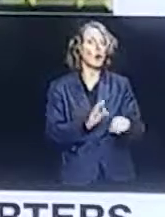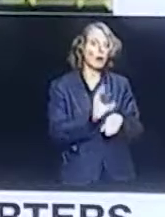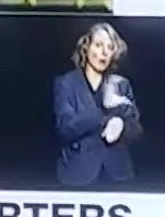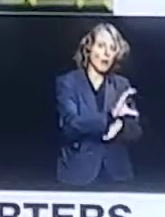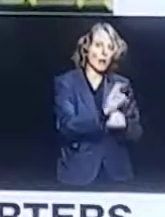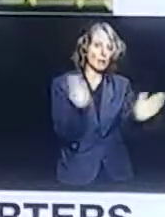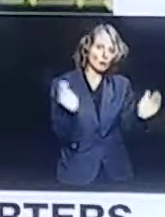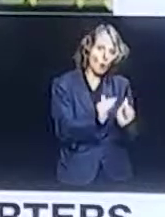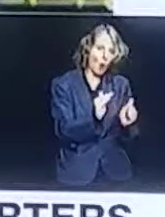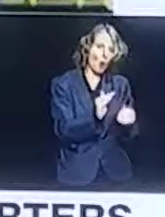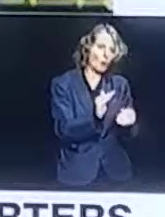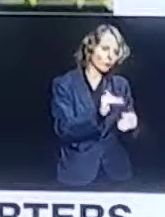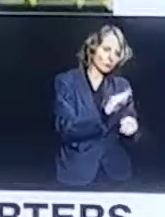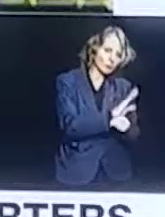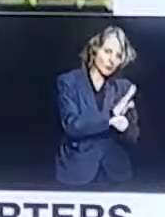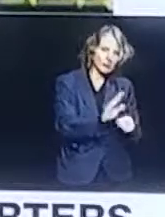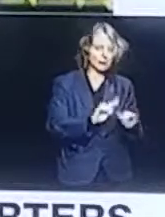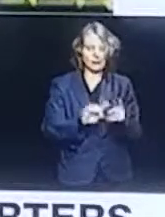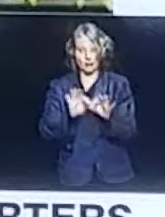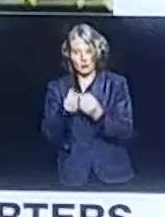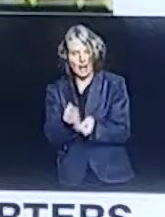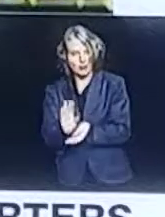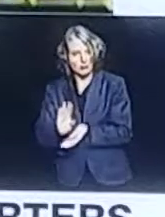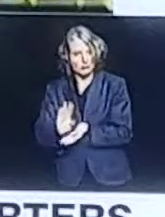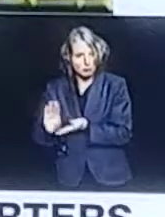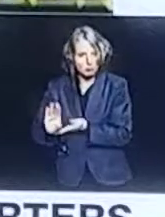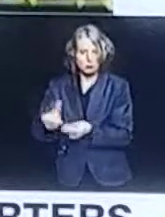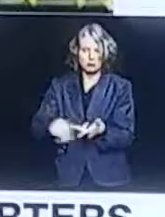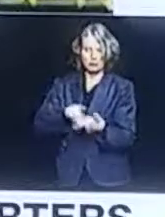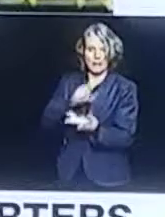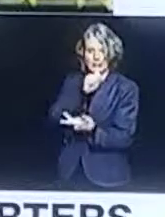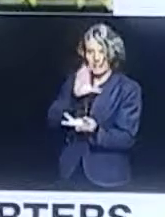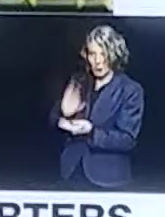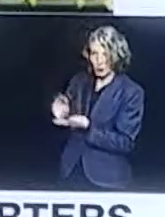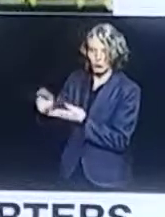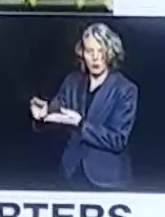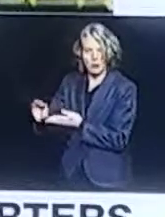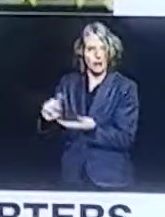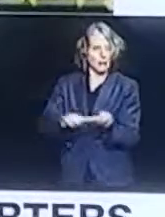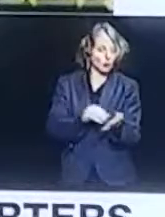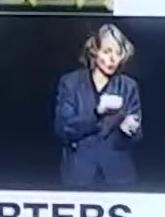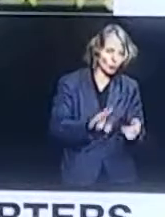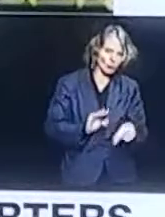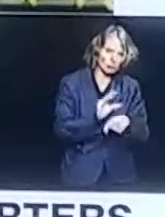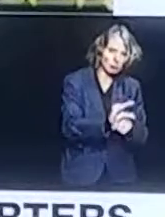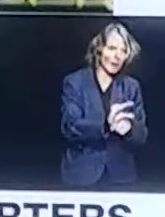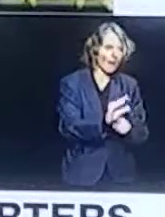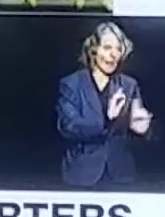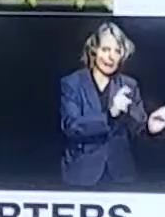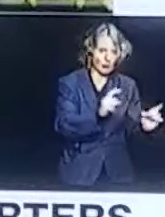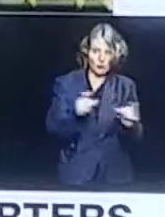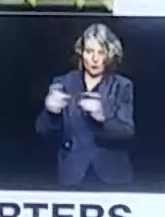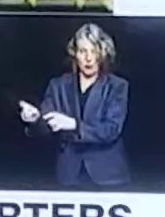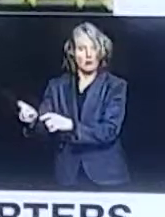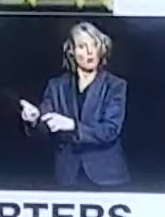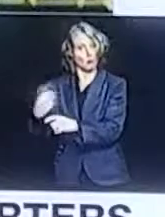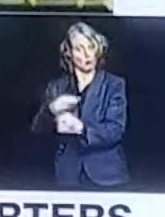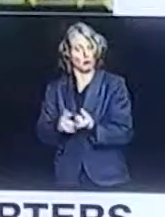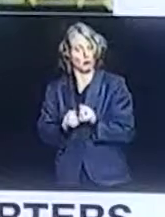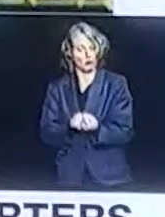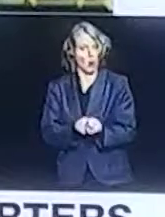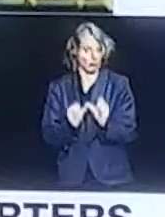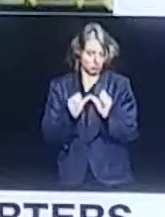on supports for families, for seniors, for students. We're going to continue to be there to support the